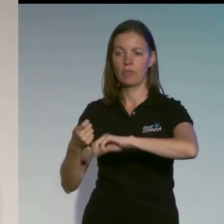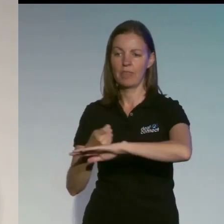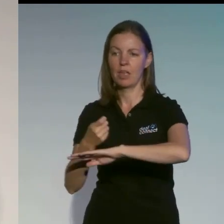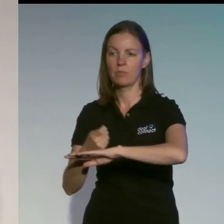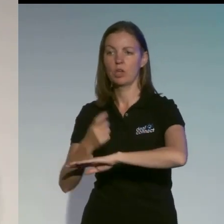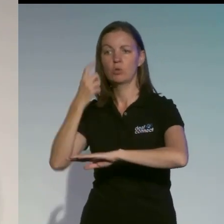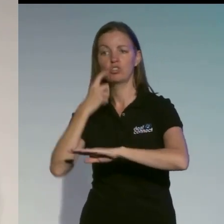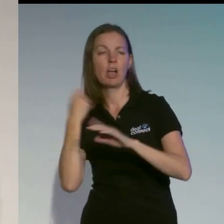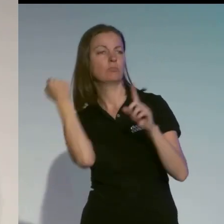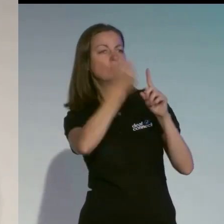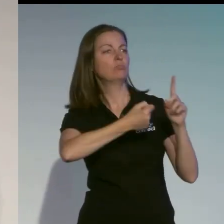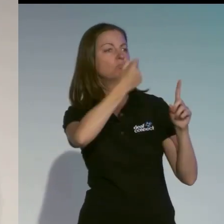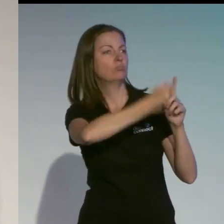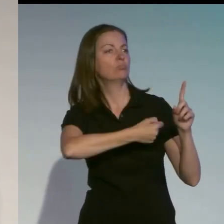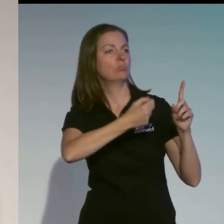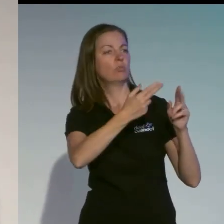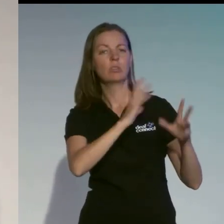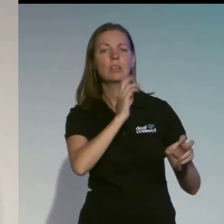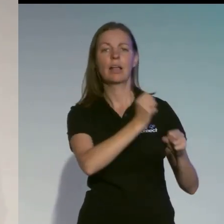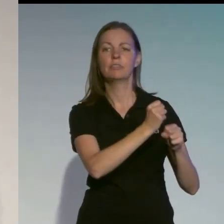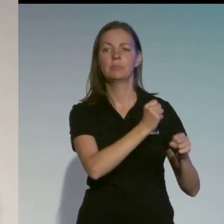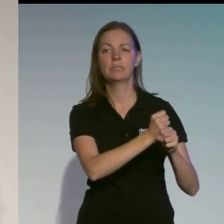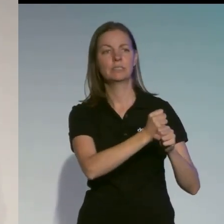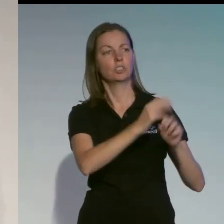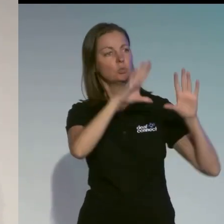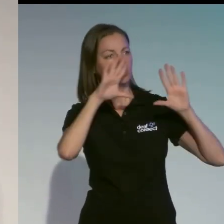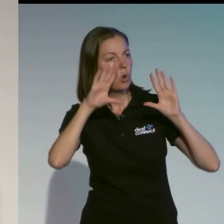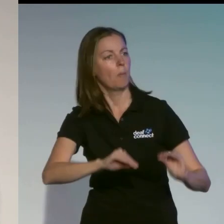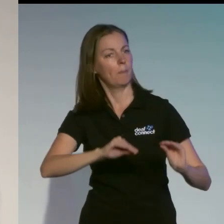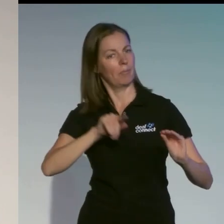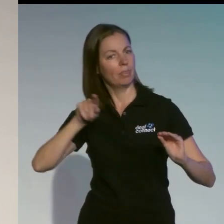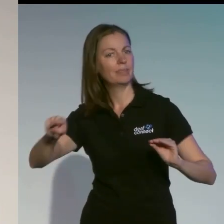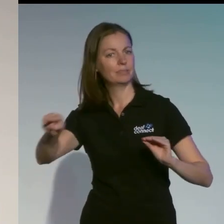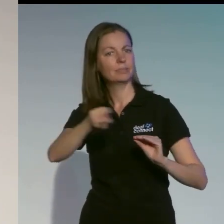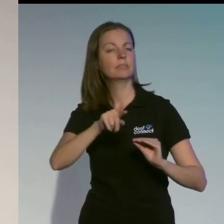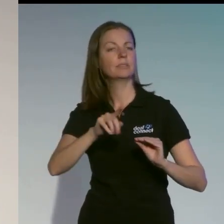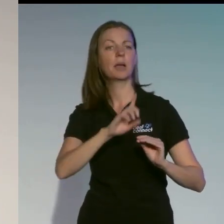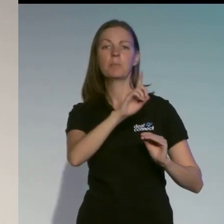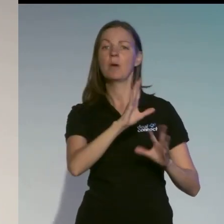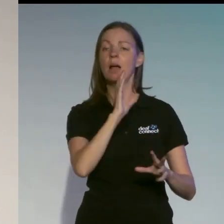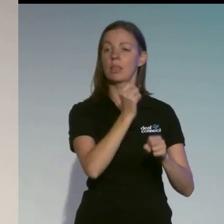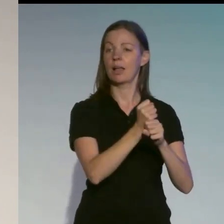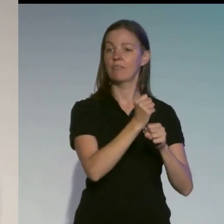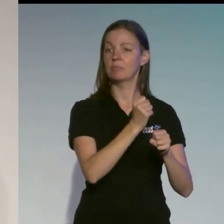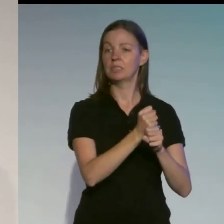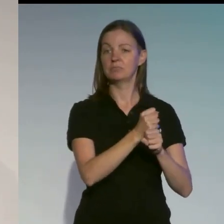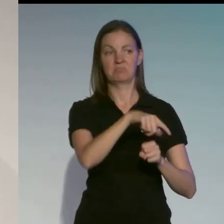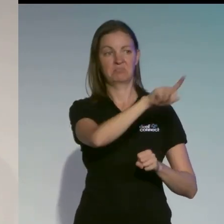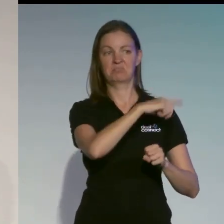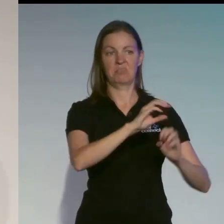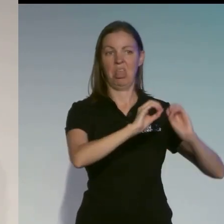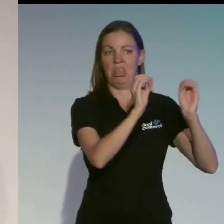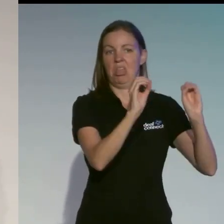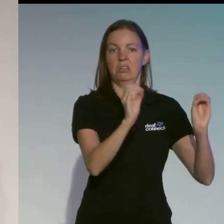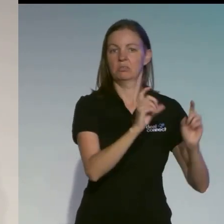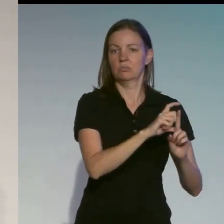government body, the health department and commercial department to stop conversion therapy. But the government body do nothing